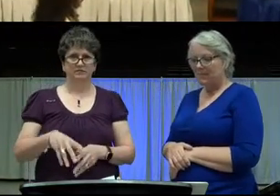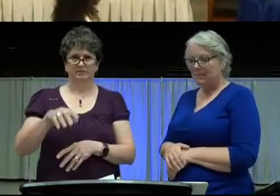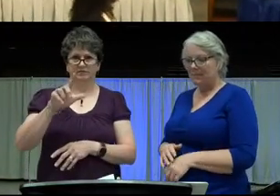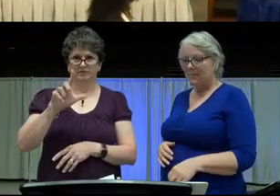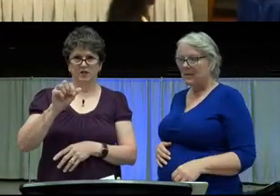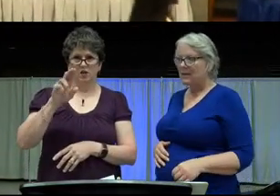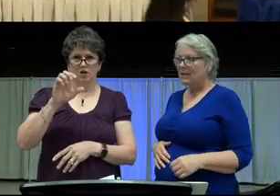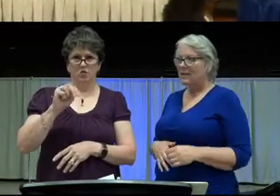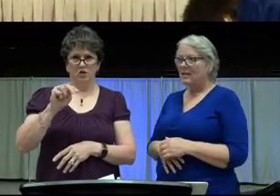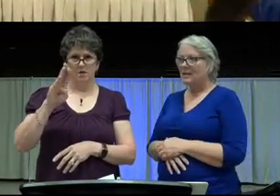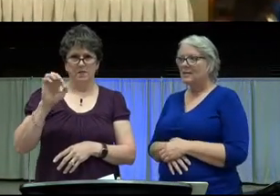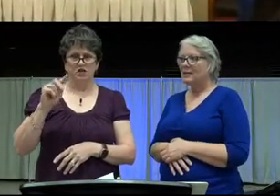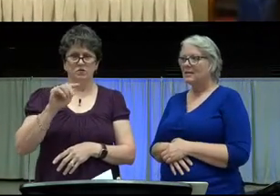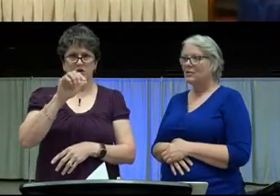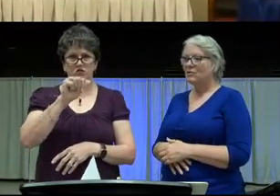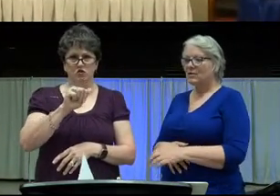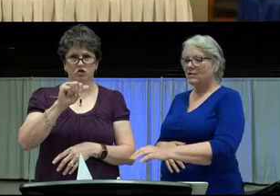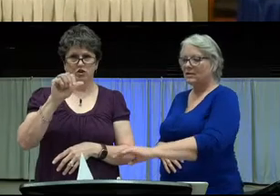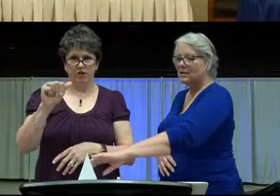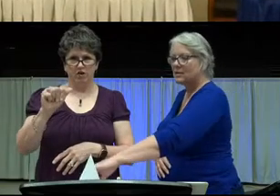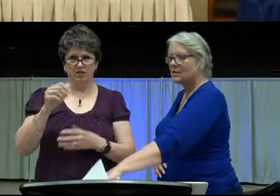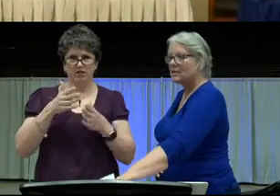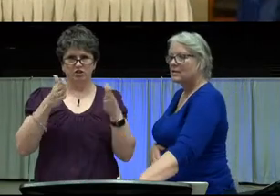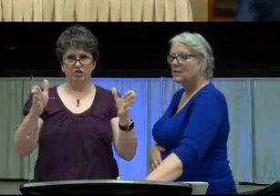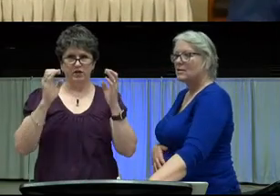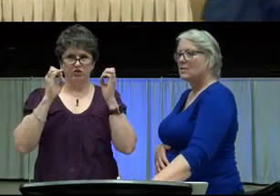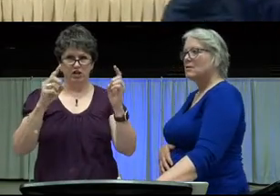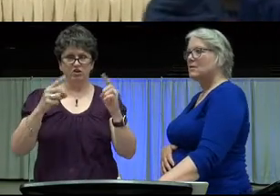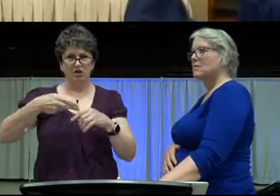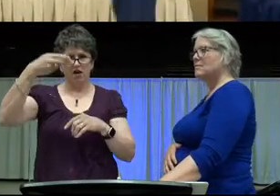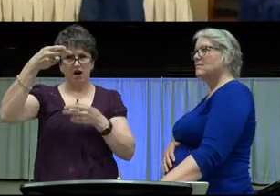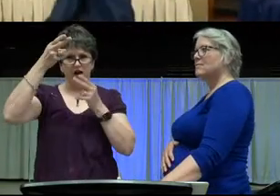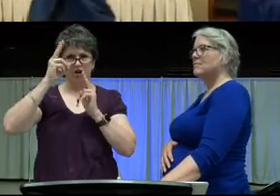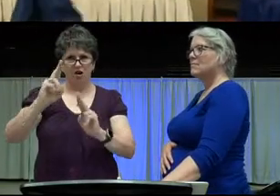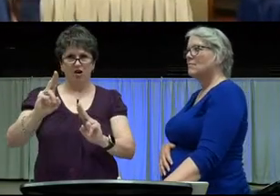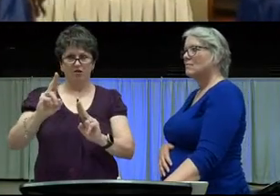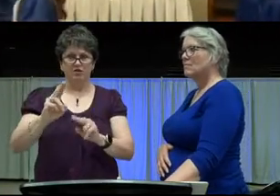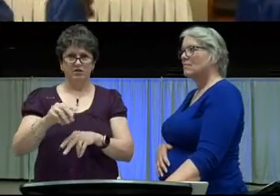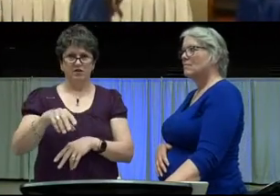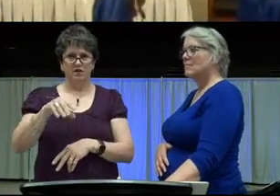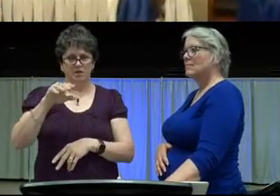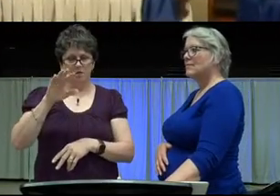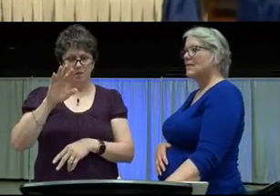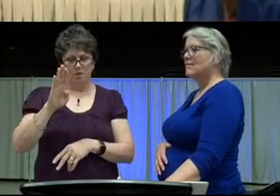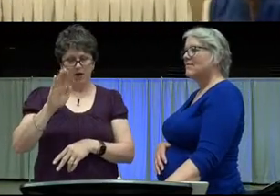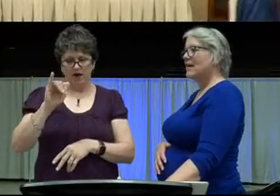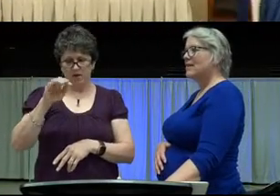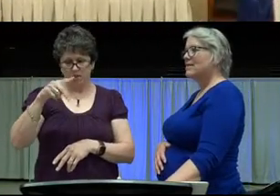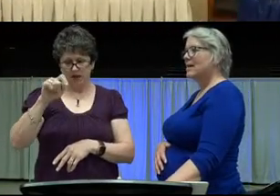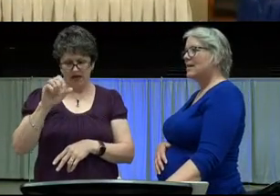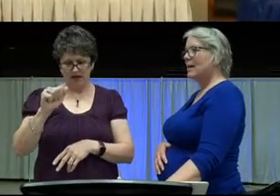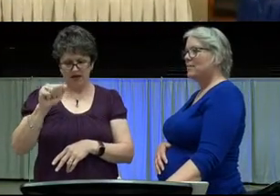Laura Dietrich, Associate of Arts, General Education, High Honors, Phi Theta Kappa.